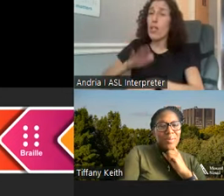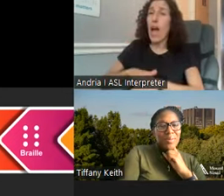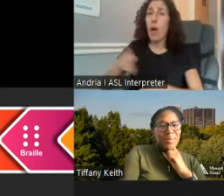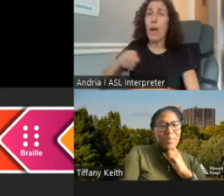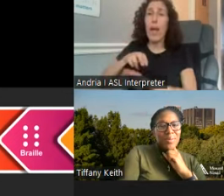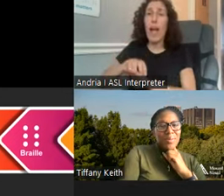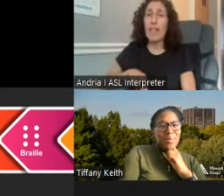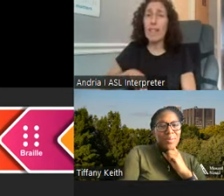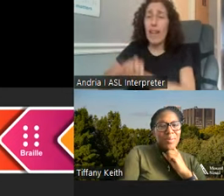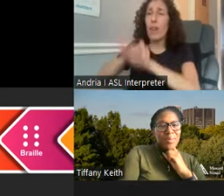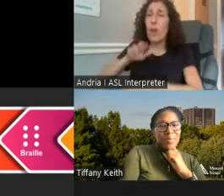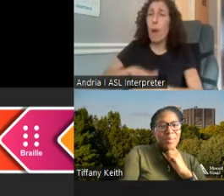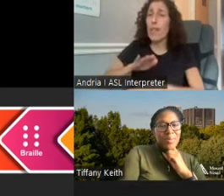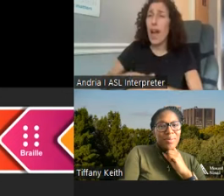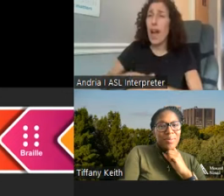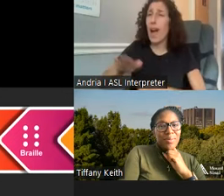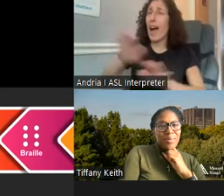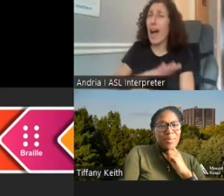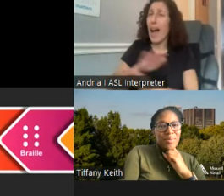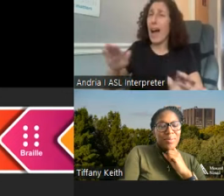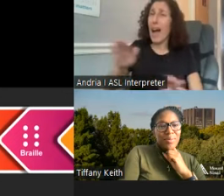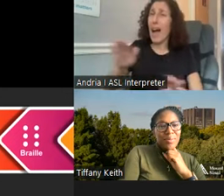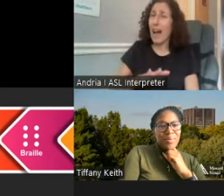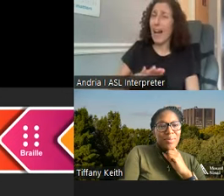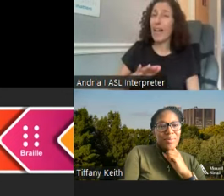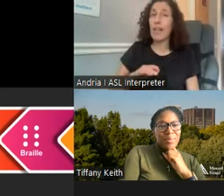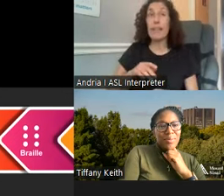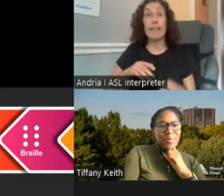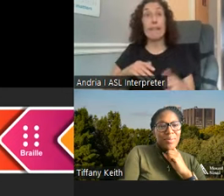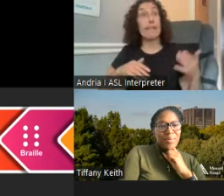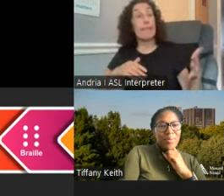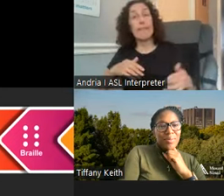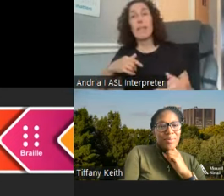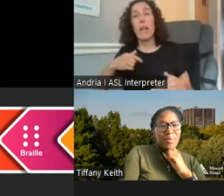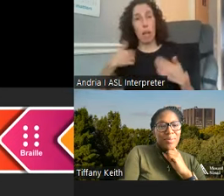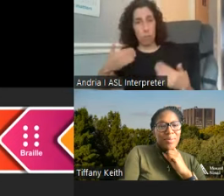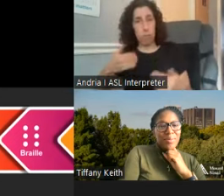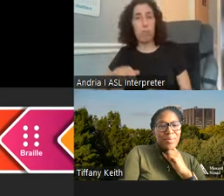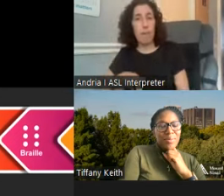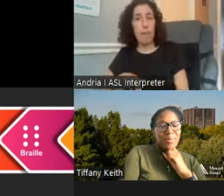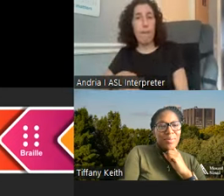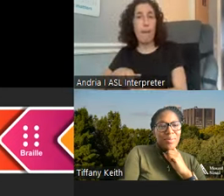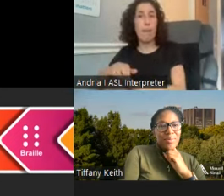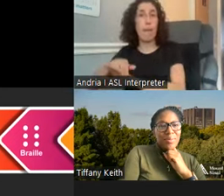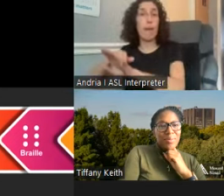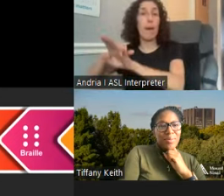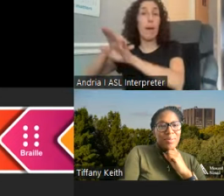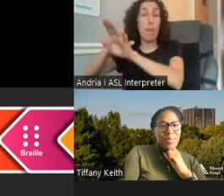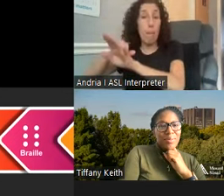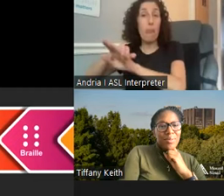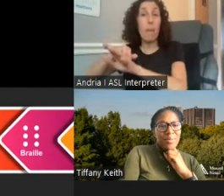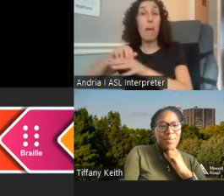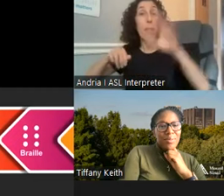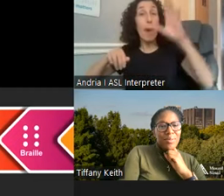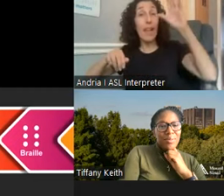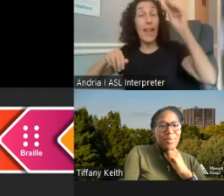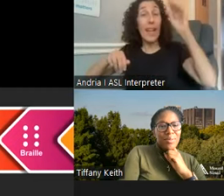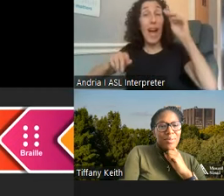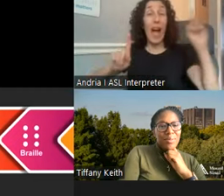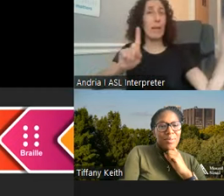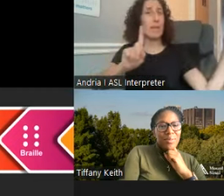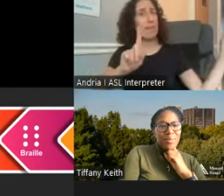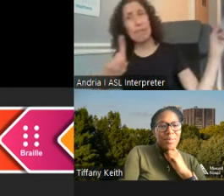I get to the top of the escalator. My cane hit the metal grating at the top, and he puts his arm on me, or his hand on my arm. And he's like,